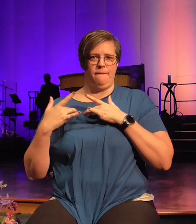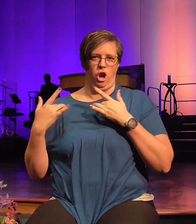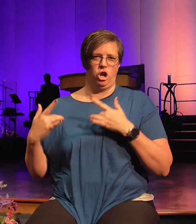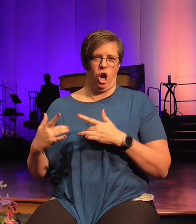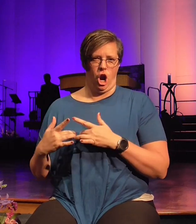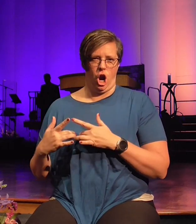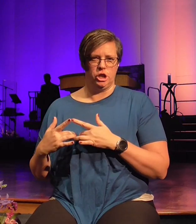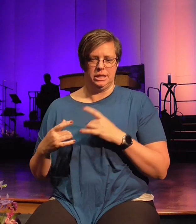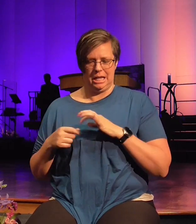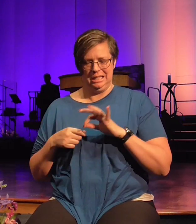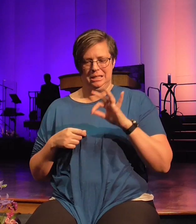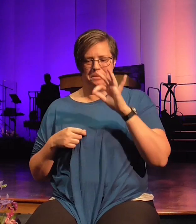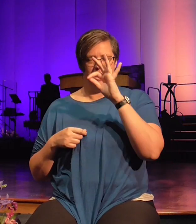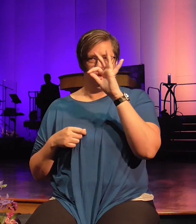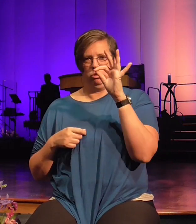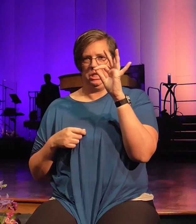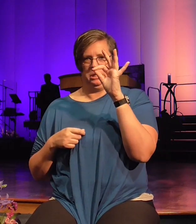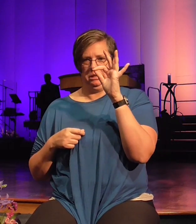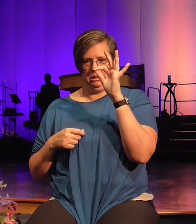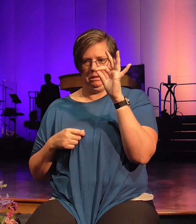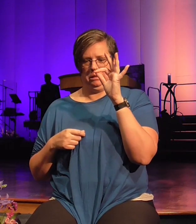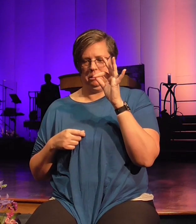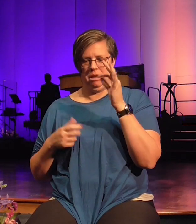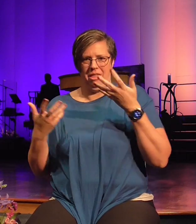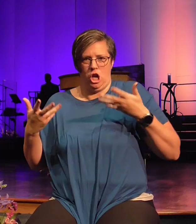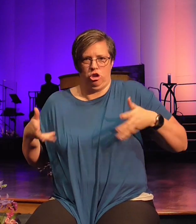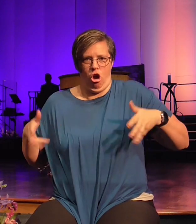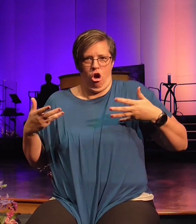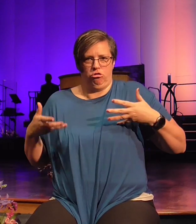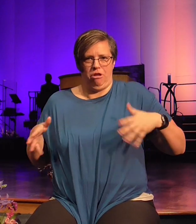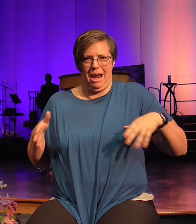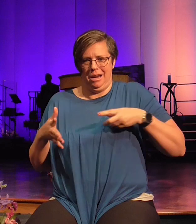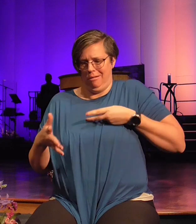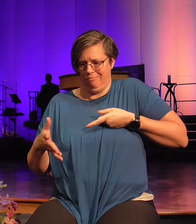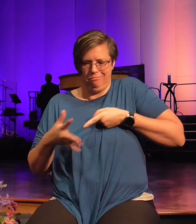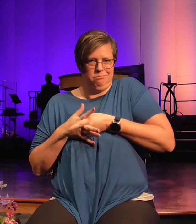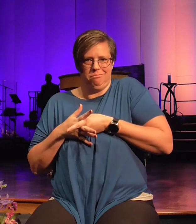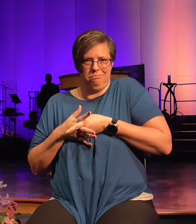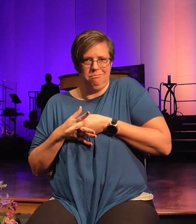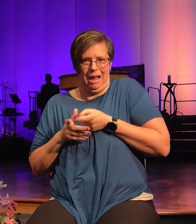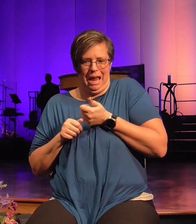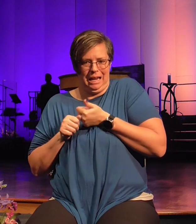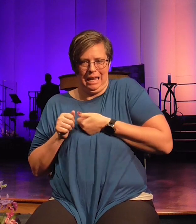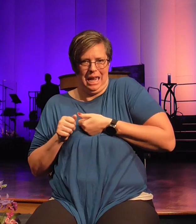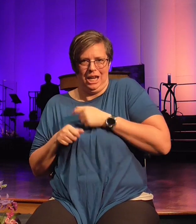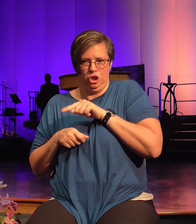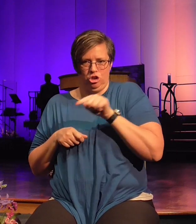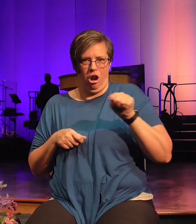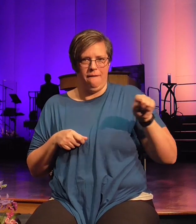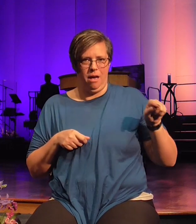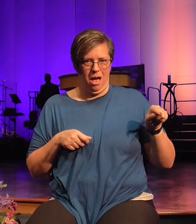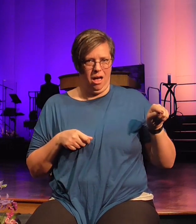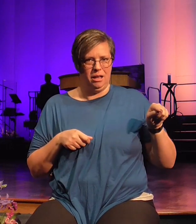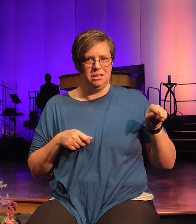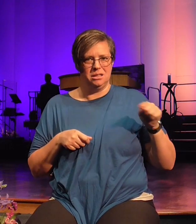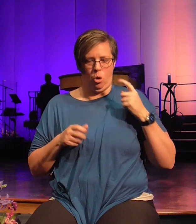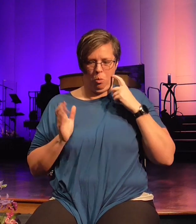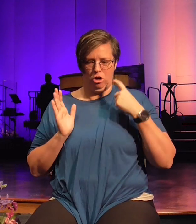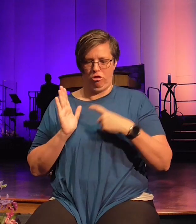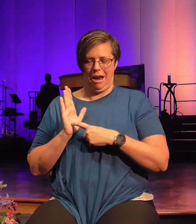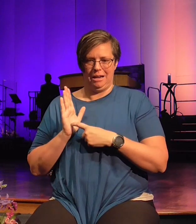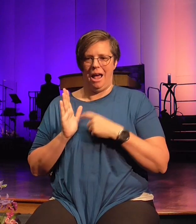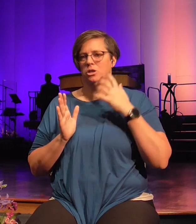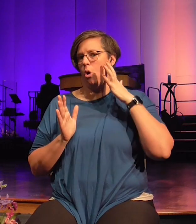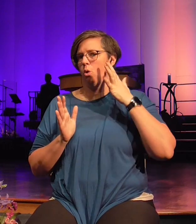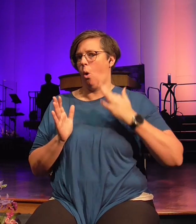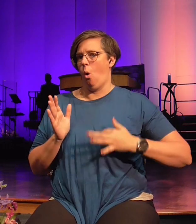that spiritual essence that has been embedded in each one of us, and recognize that golden light